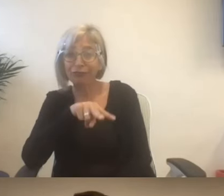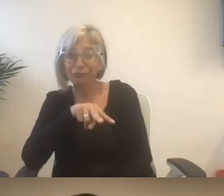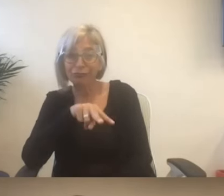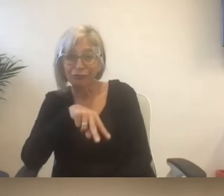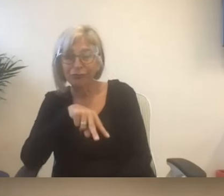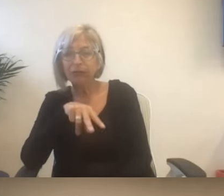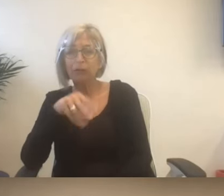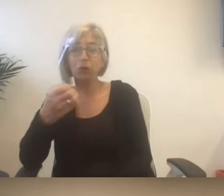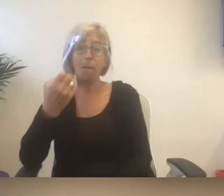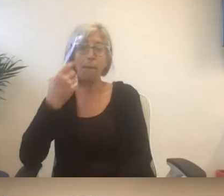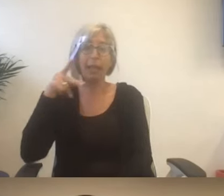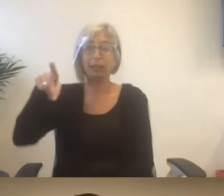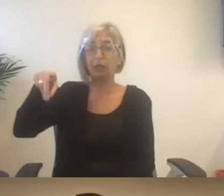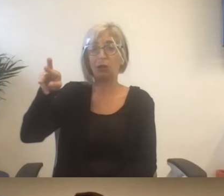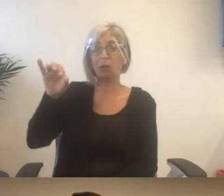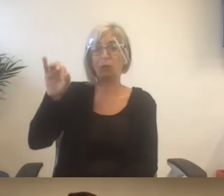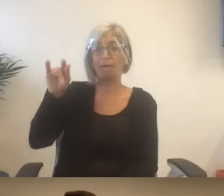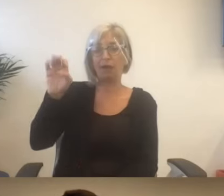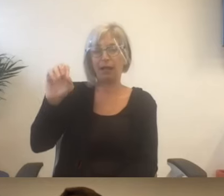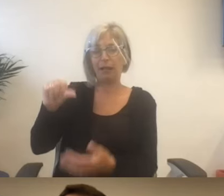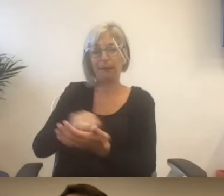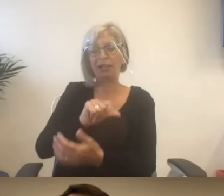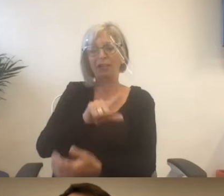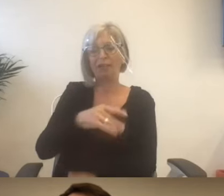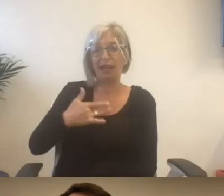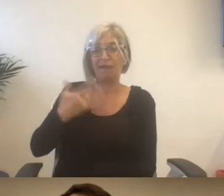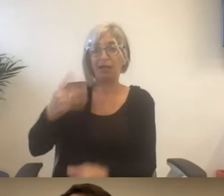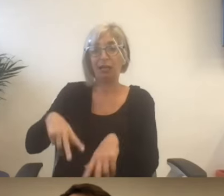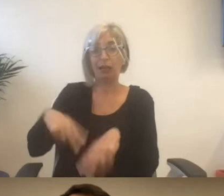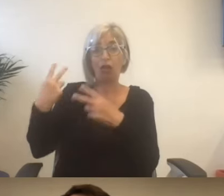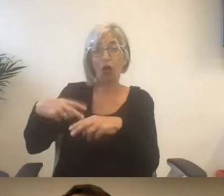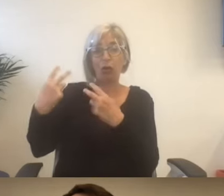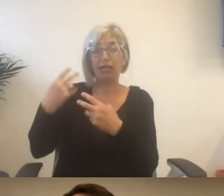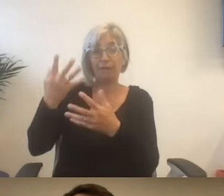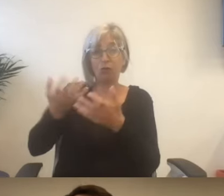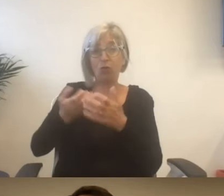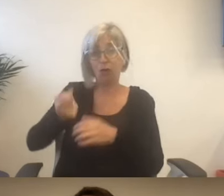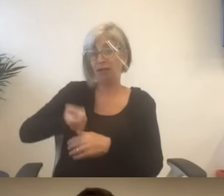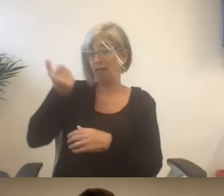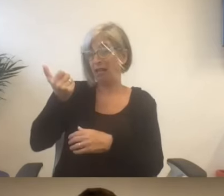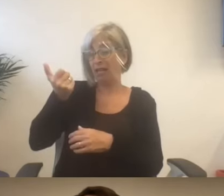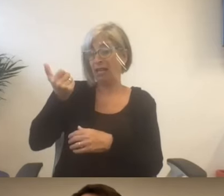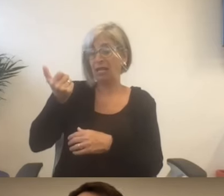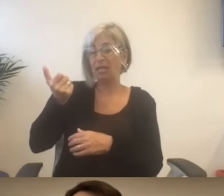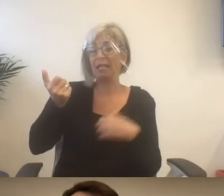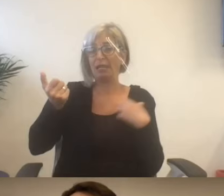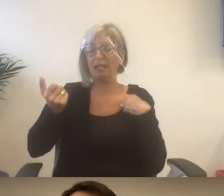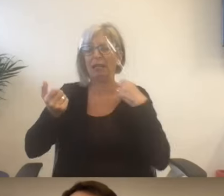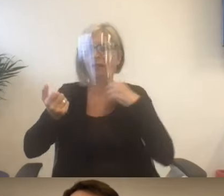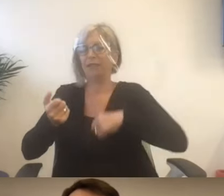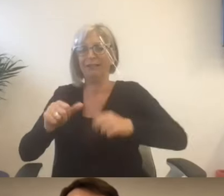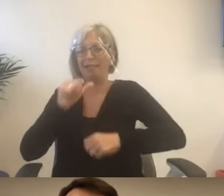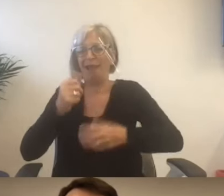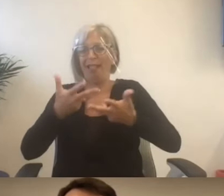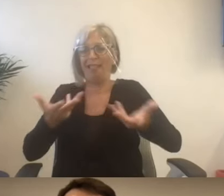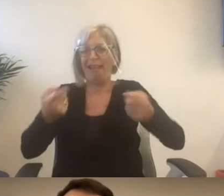to the profile page, we can see that that event just loaded. If we wanted to delete it because what is T, you know, there's just not much